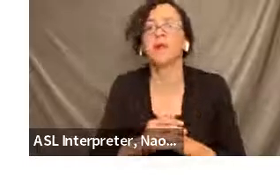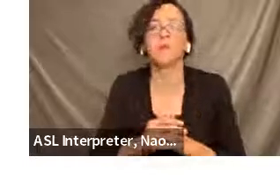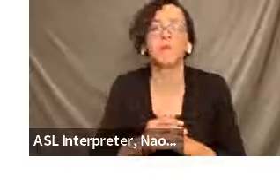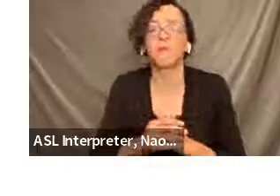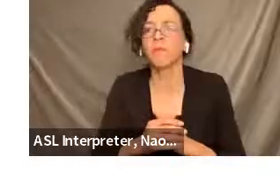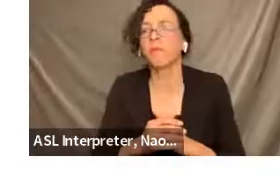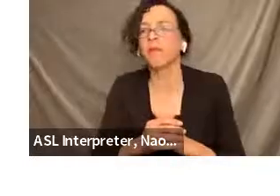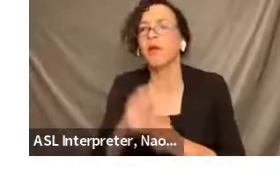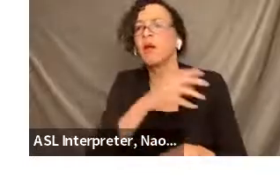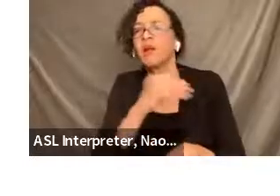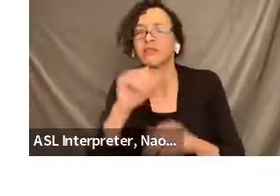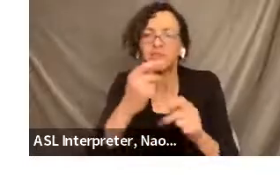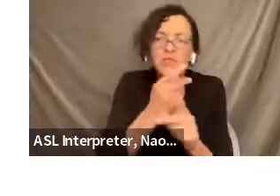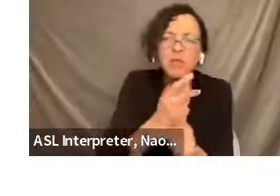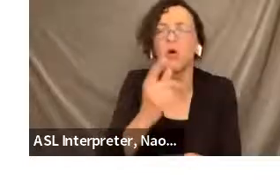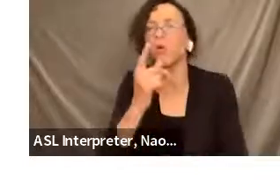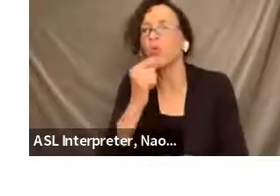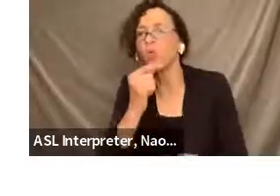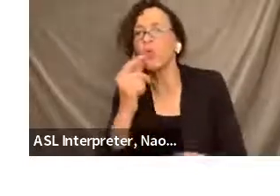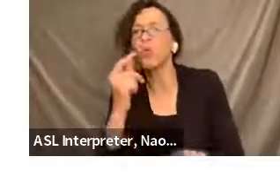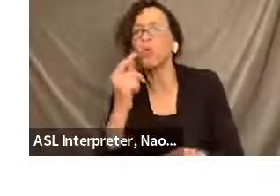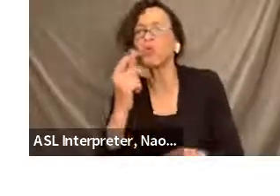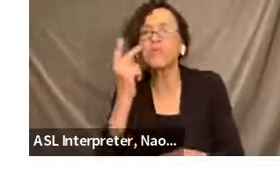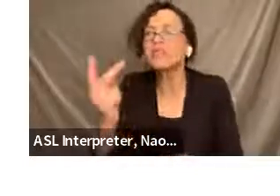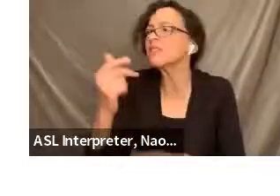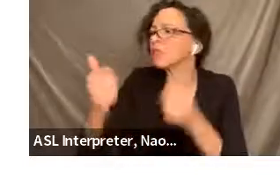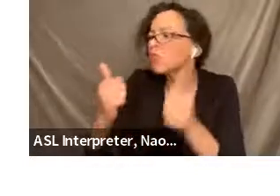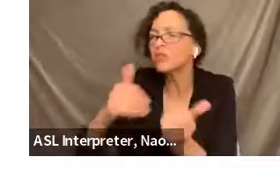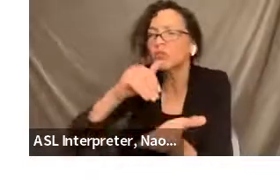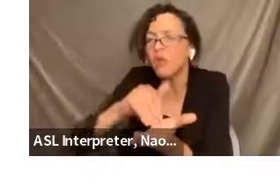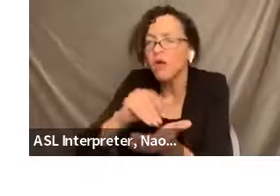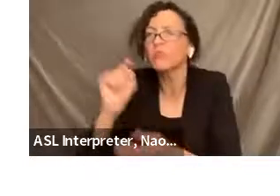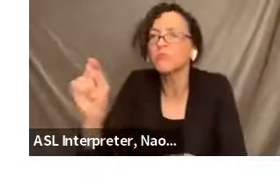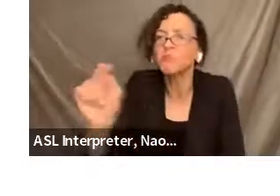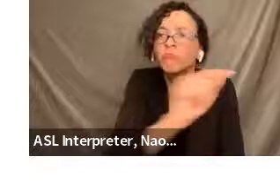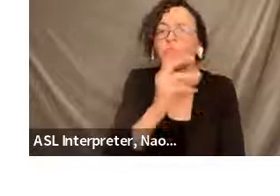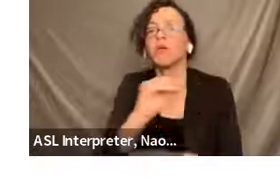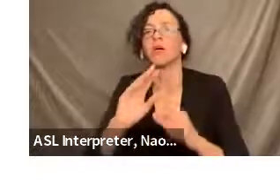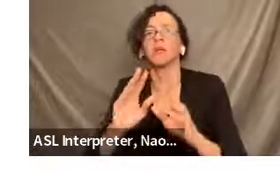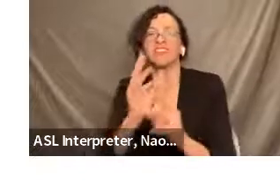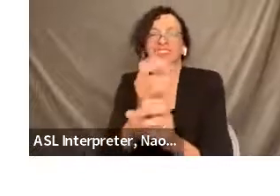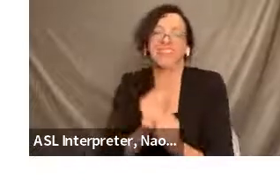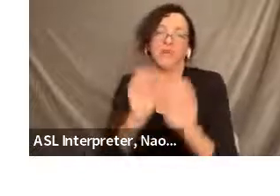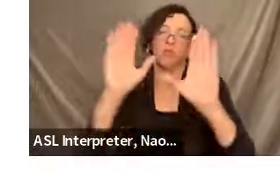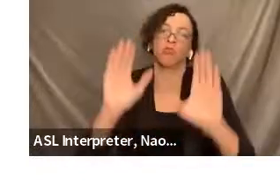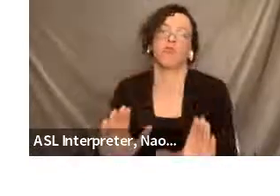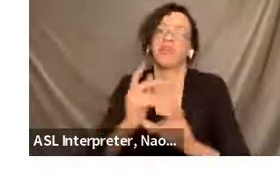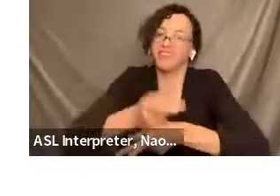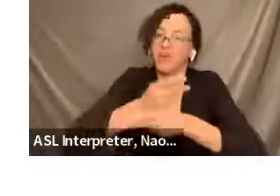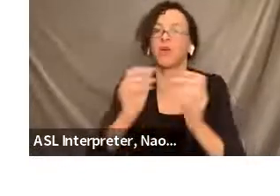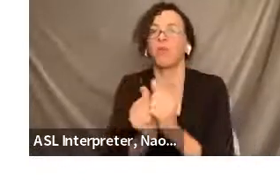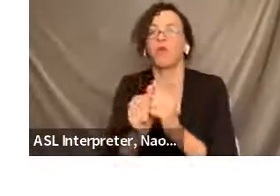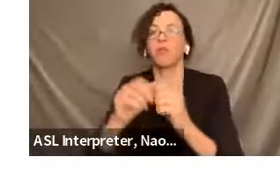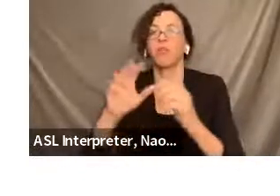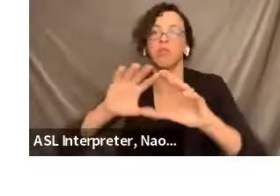seen by whom and really get to some great care in that kind of wraparound service, or else connect them to new